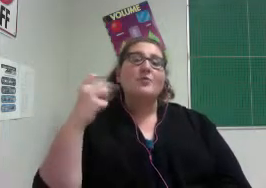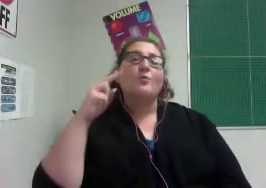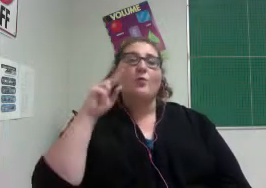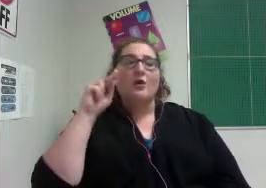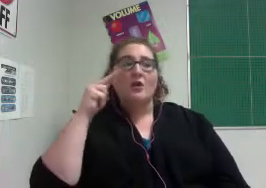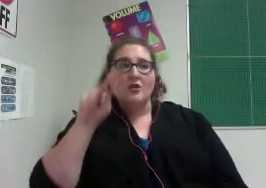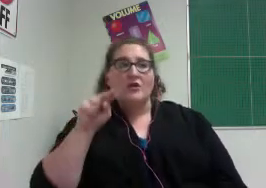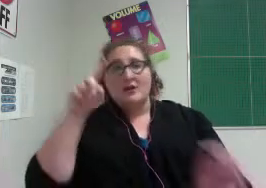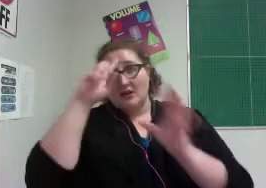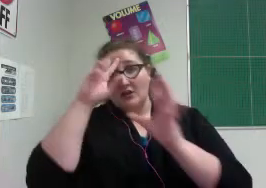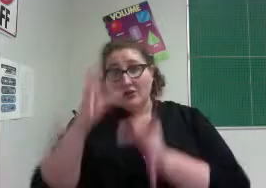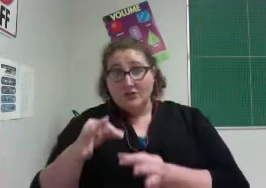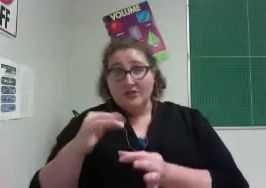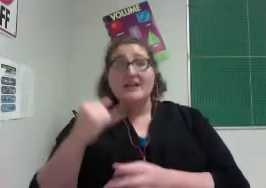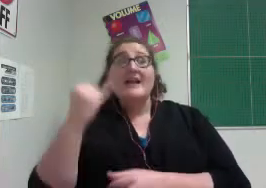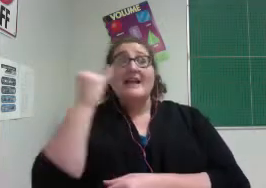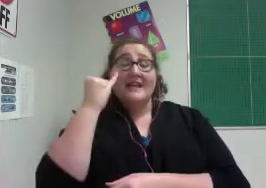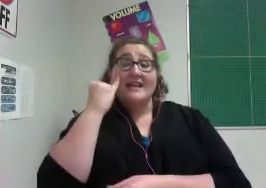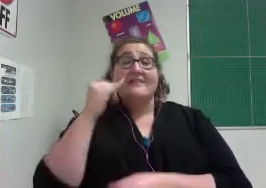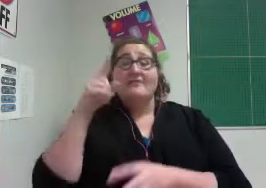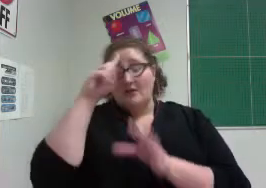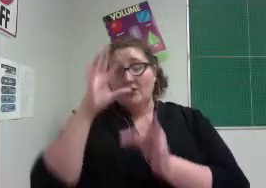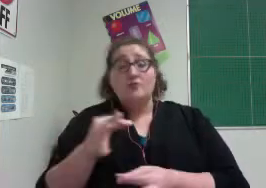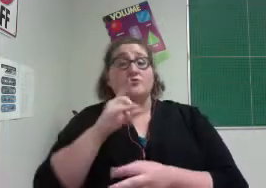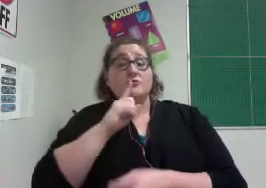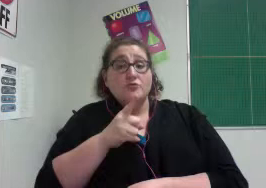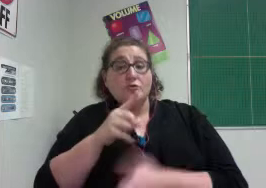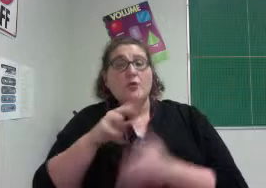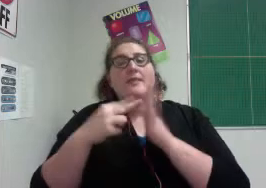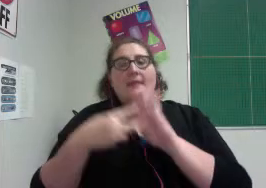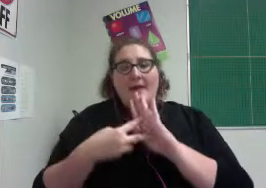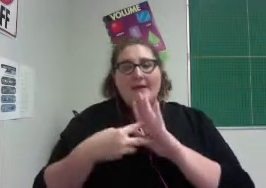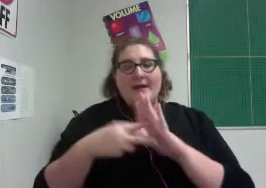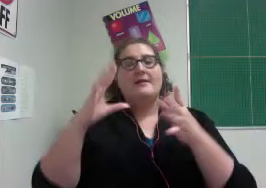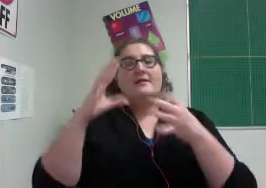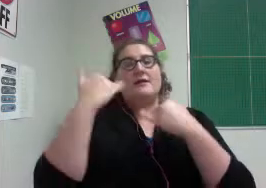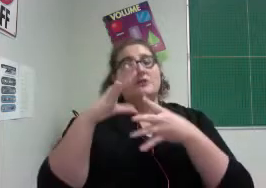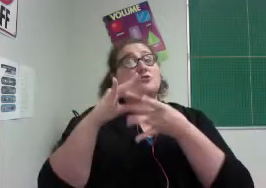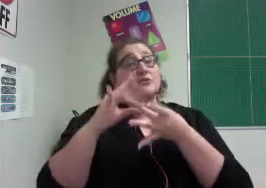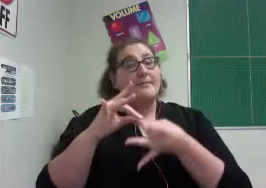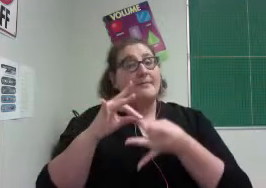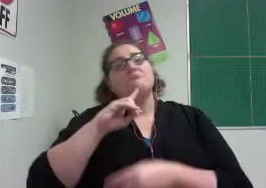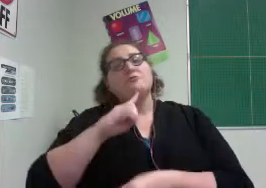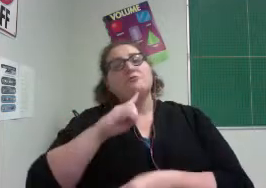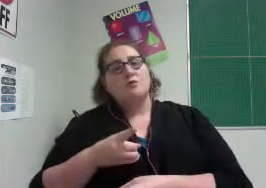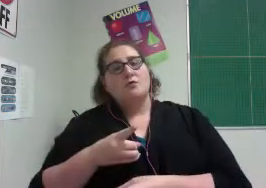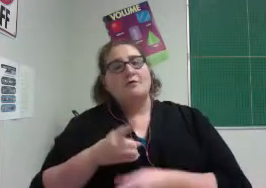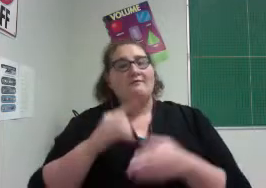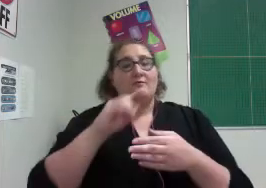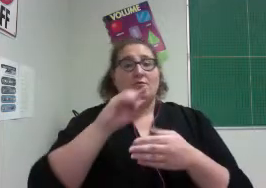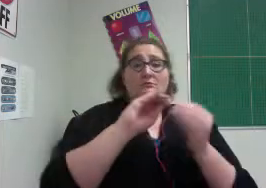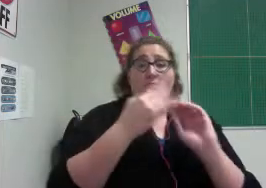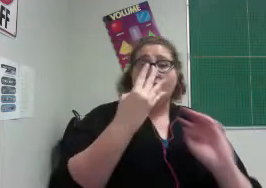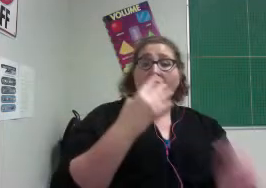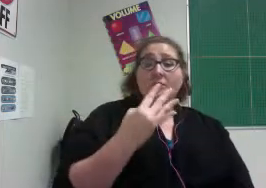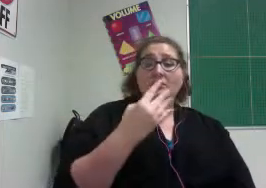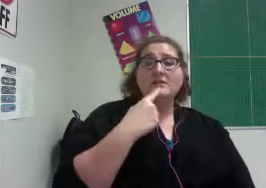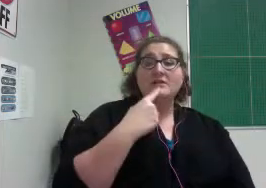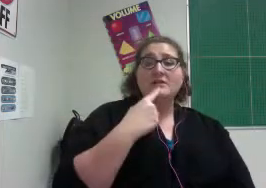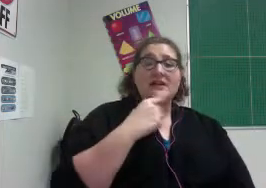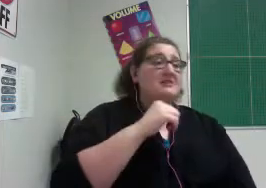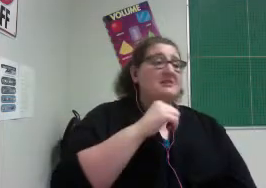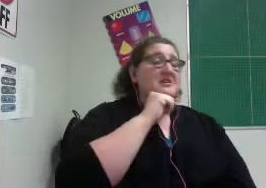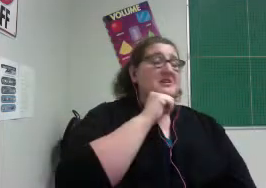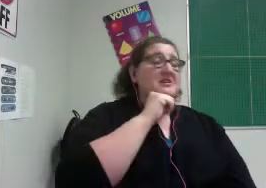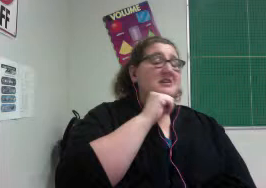Because we're looking at the conclusion, and if the conclusion is true, the conditional statement is true. In case 4,